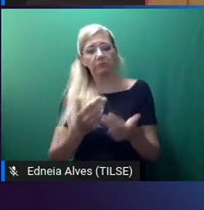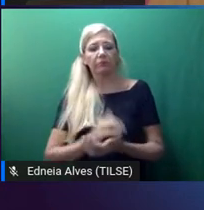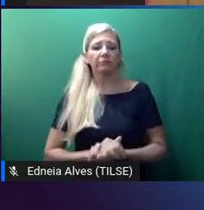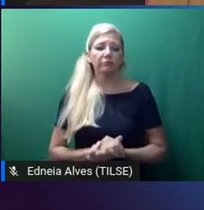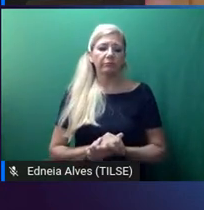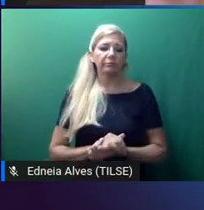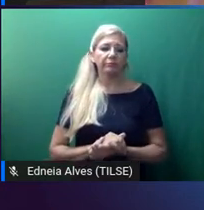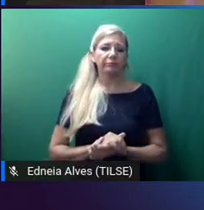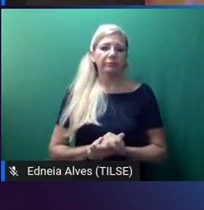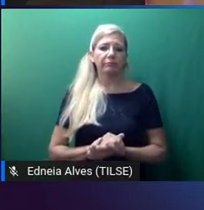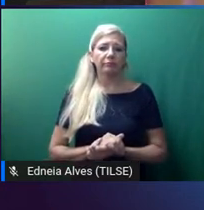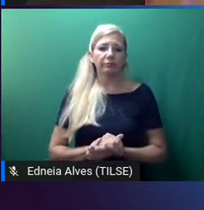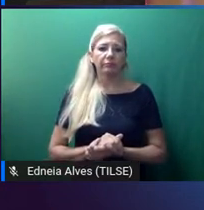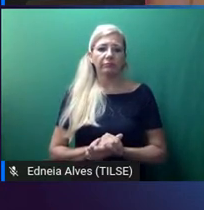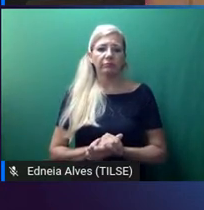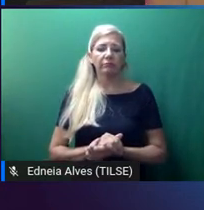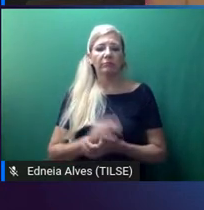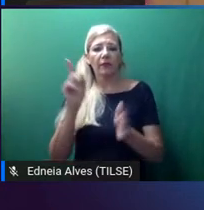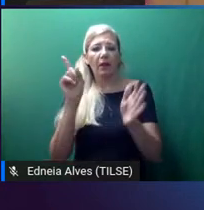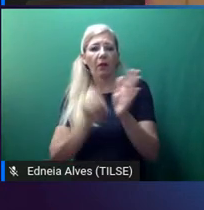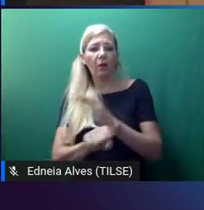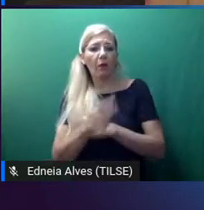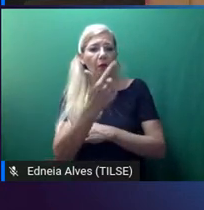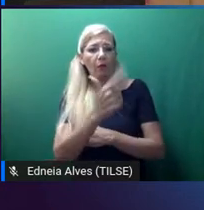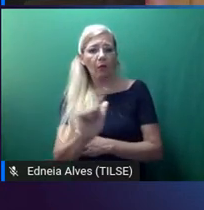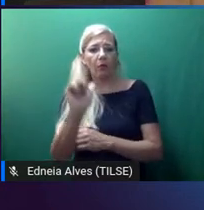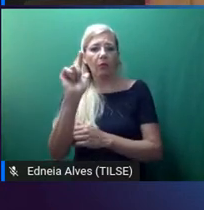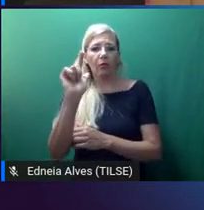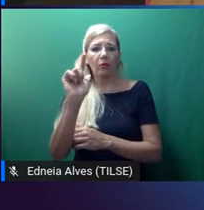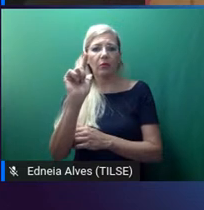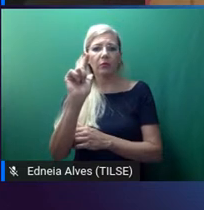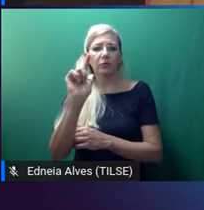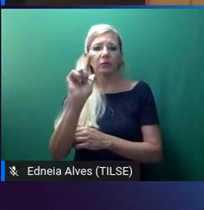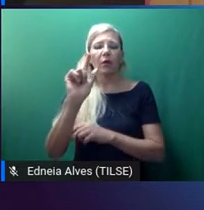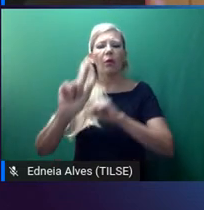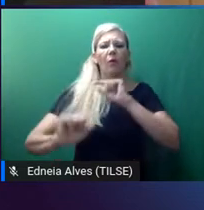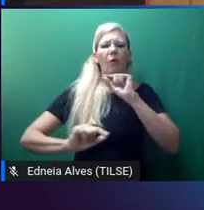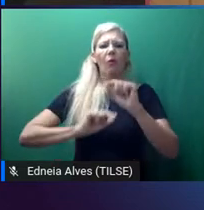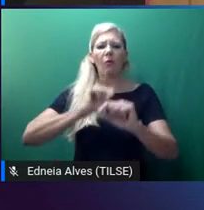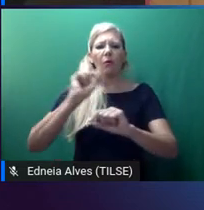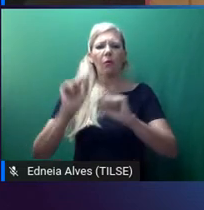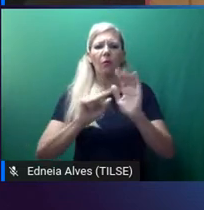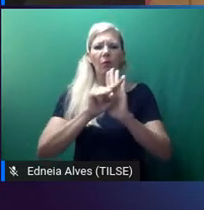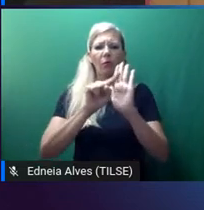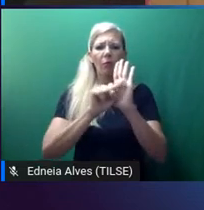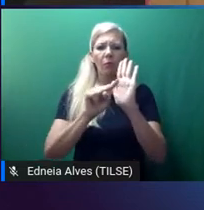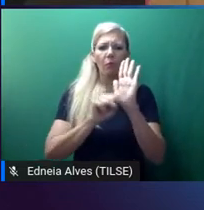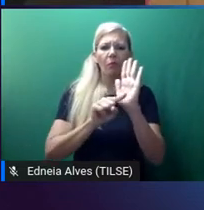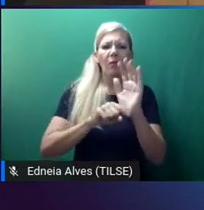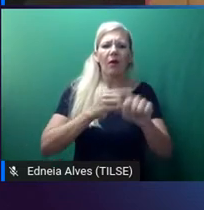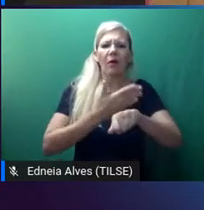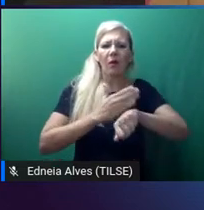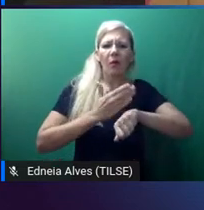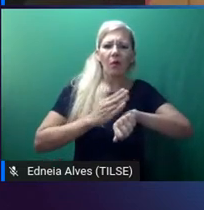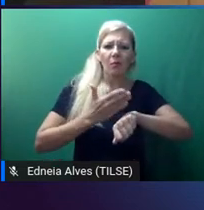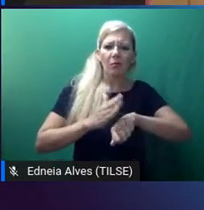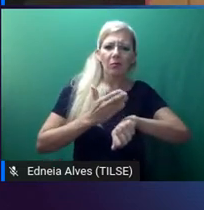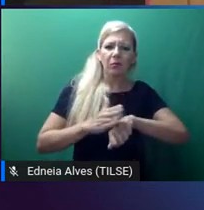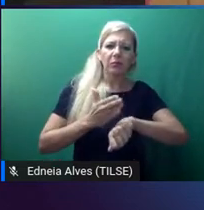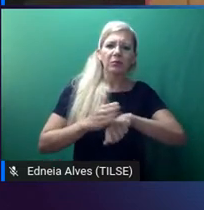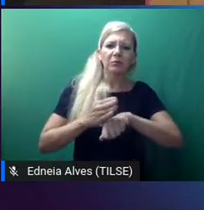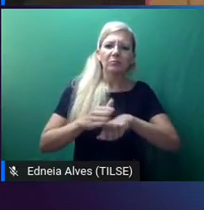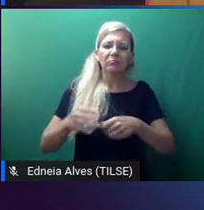So another question is, what principles and practices should guide